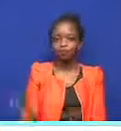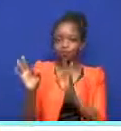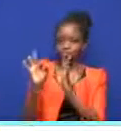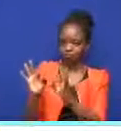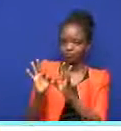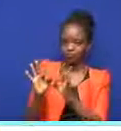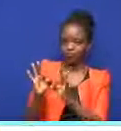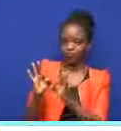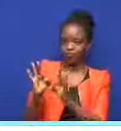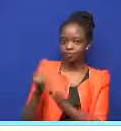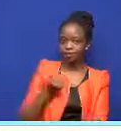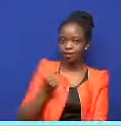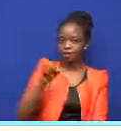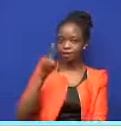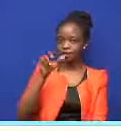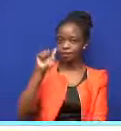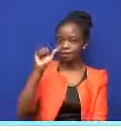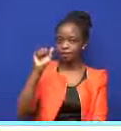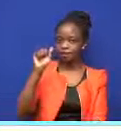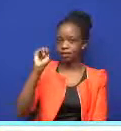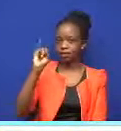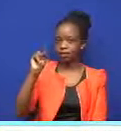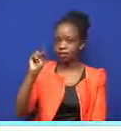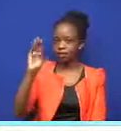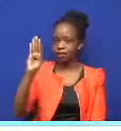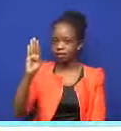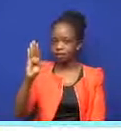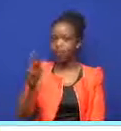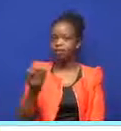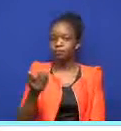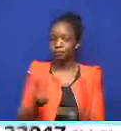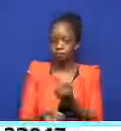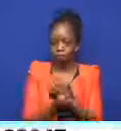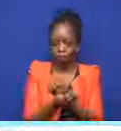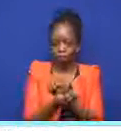much, Zainab, for that story. Really, really inspiring, seeing Muslim women, you know, get into that kind.